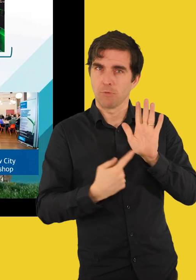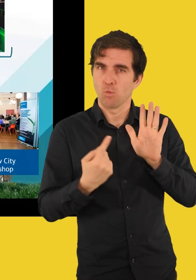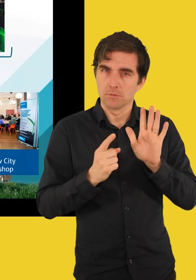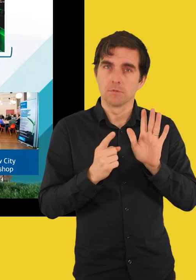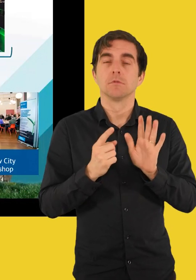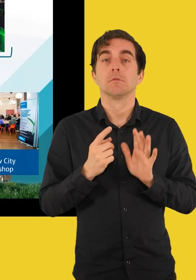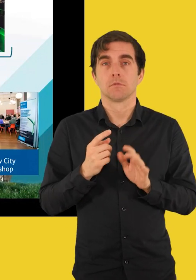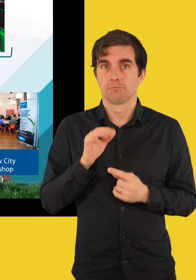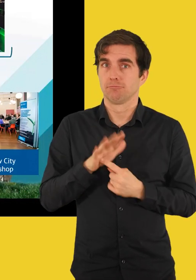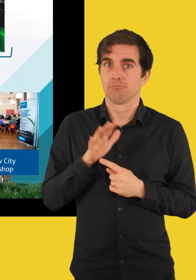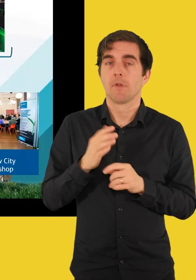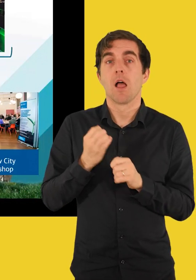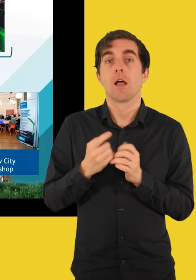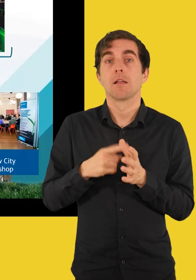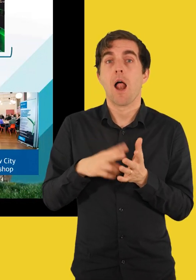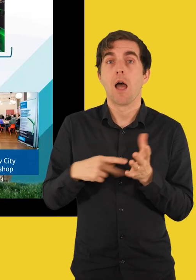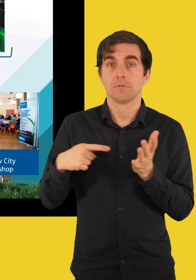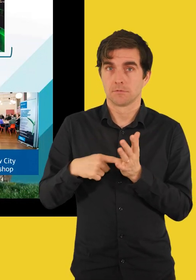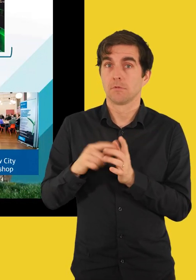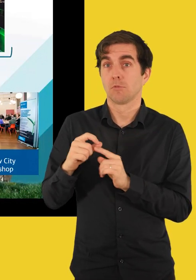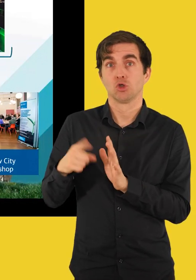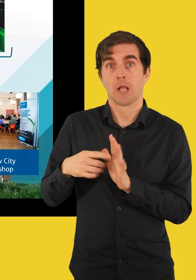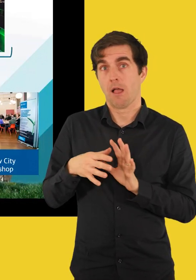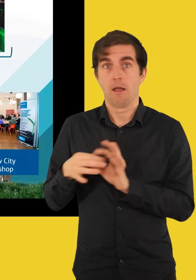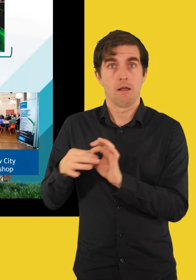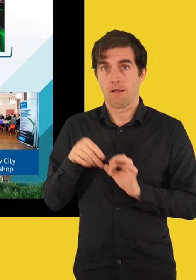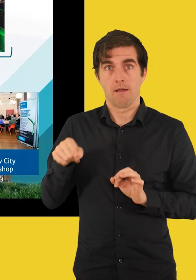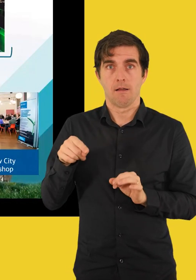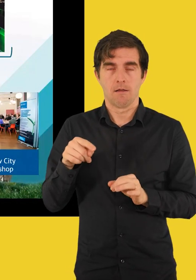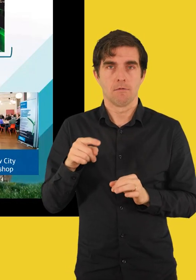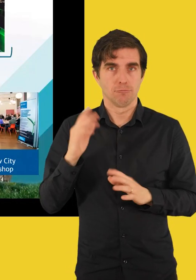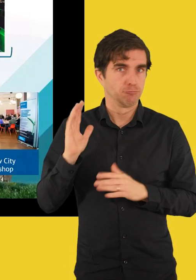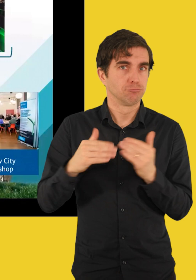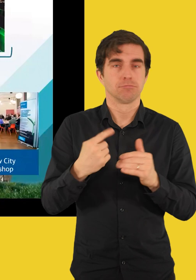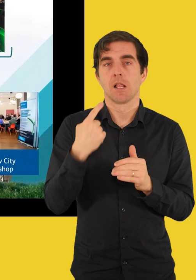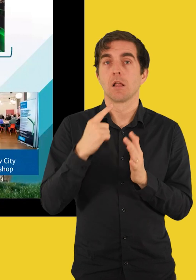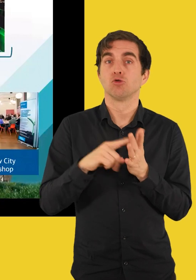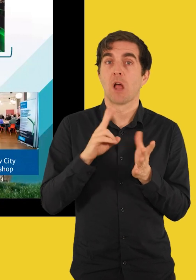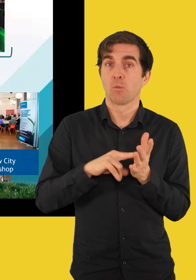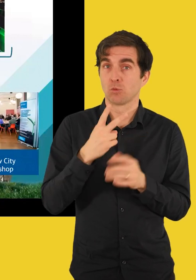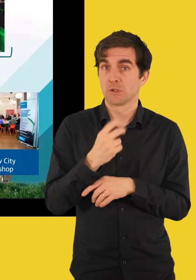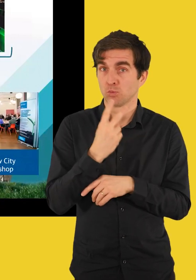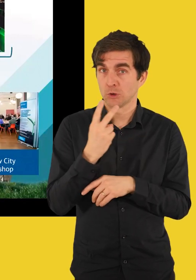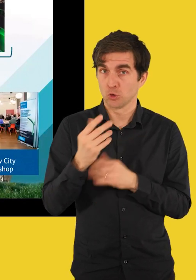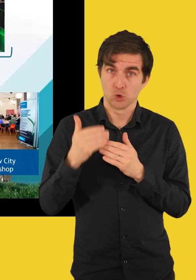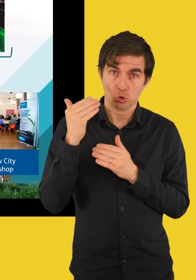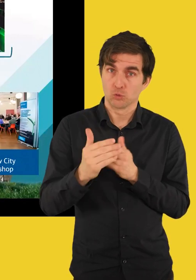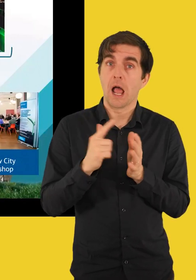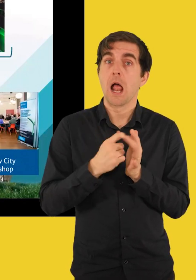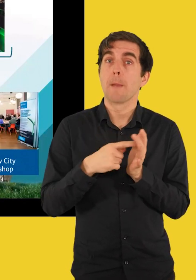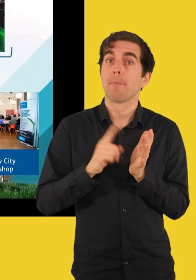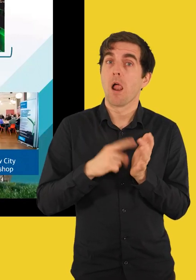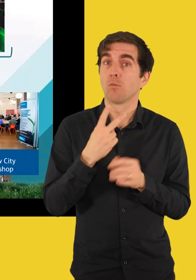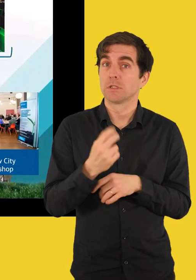Glasgow portrait, which was one of the initial kind of key outputs from the Gallant Project Partnership. It was undertaken between January 2022 and